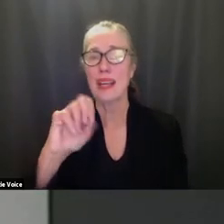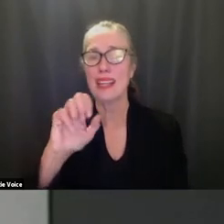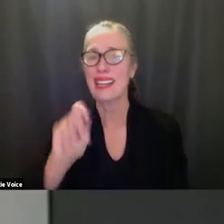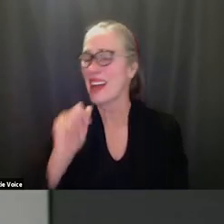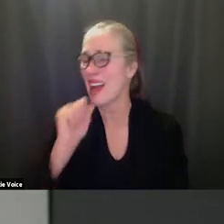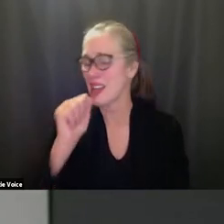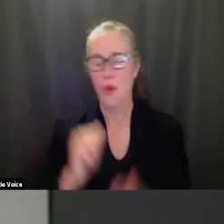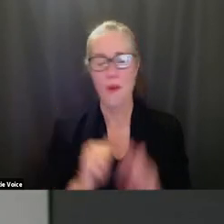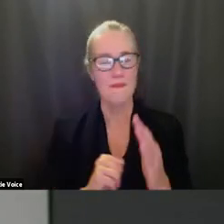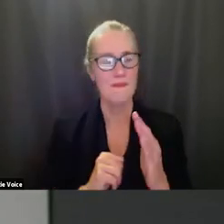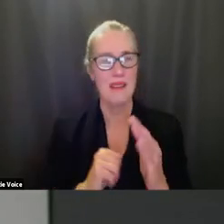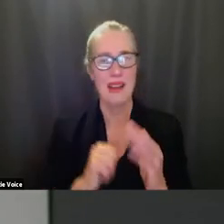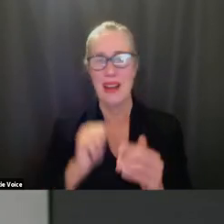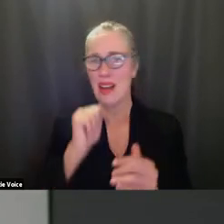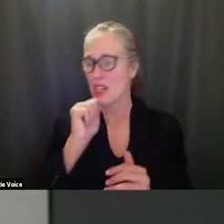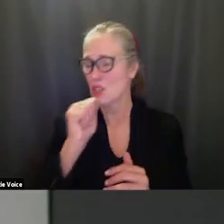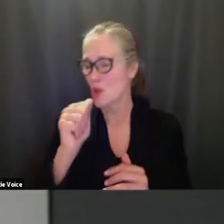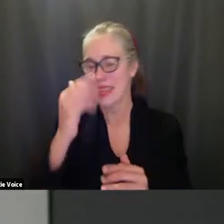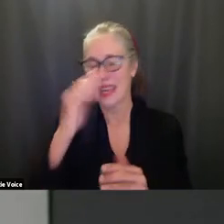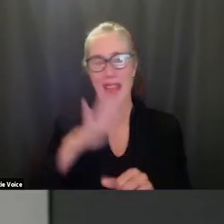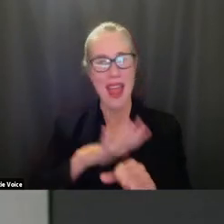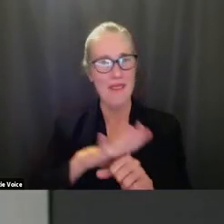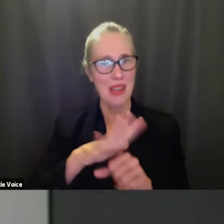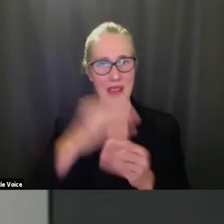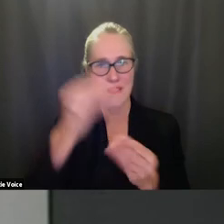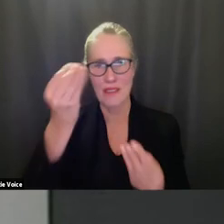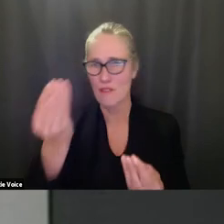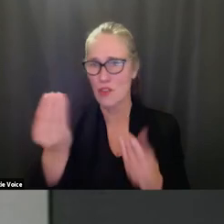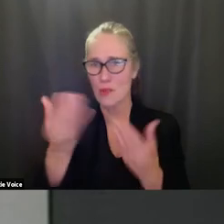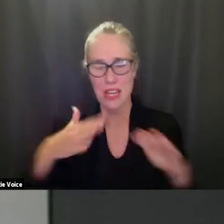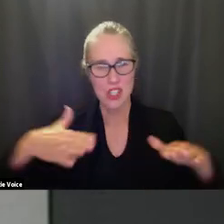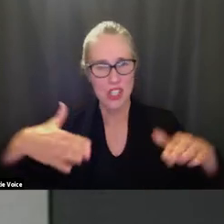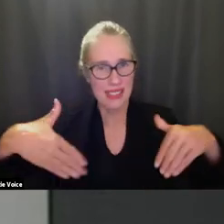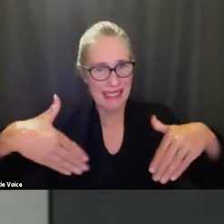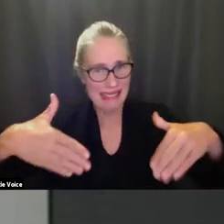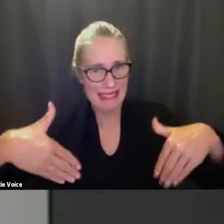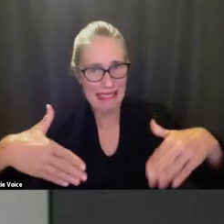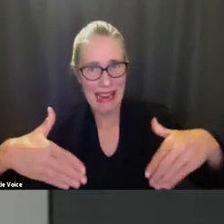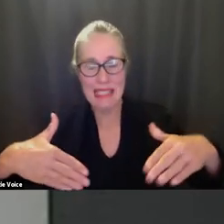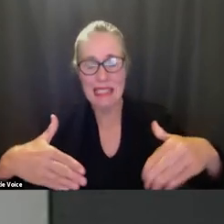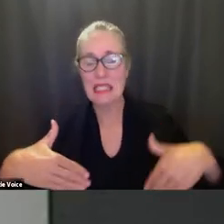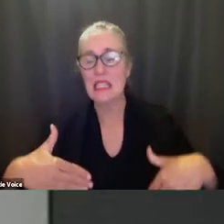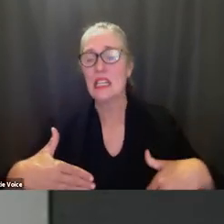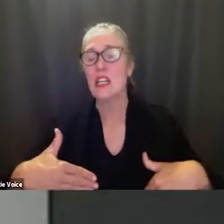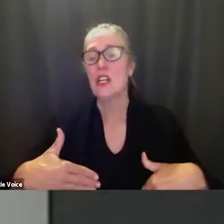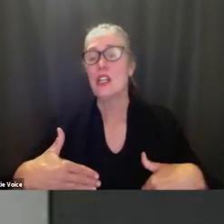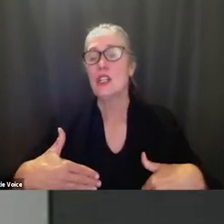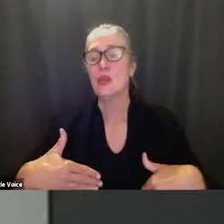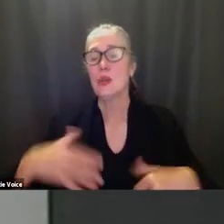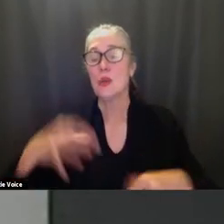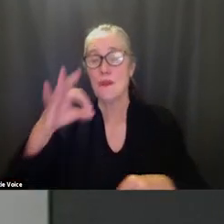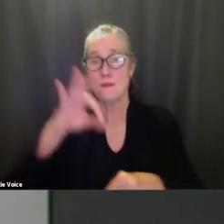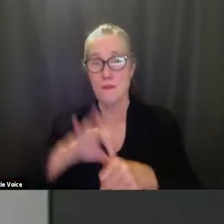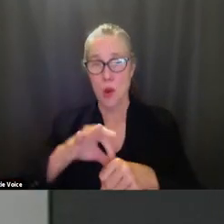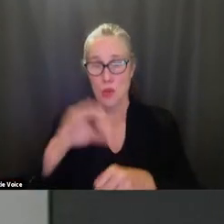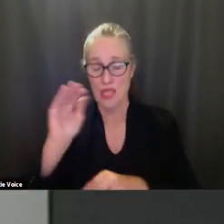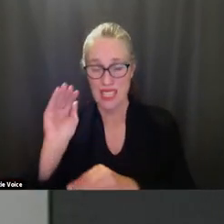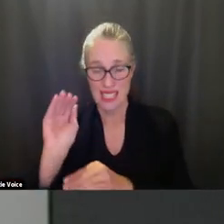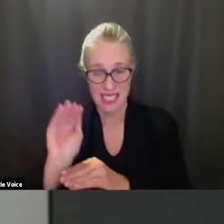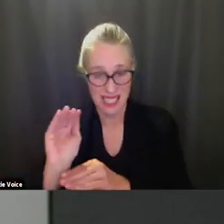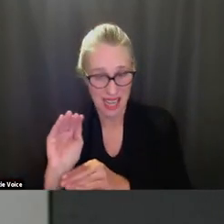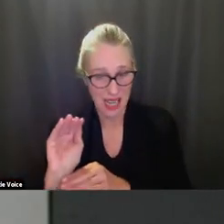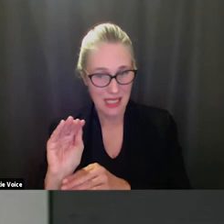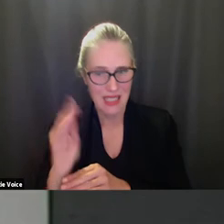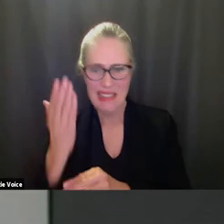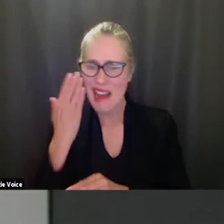comfortable i don't think i have enough information to give an informed vote tonight uh i don't know if other board